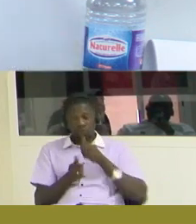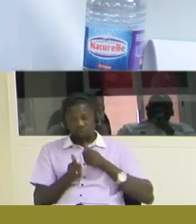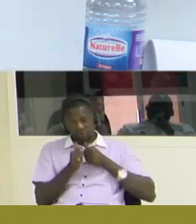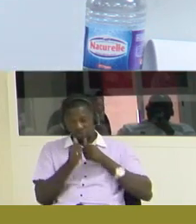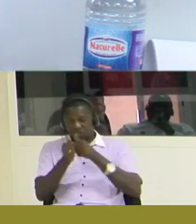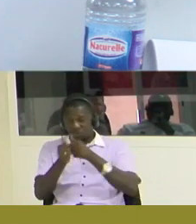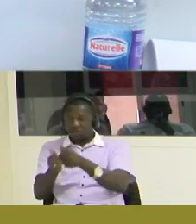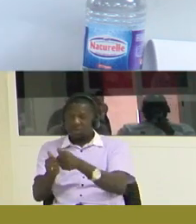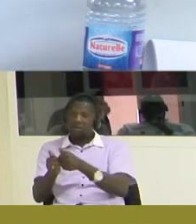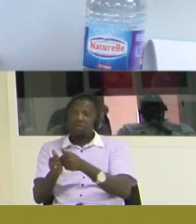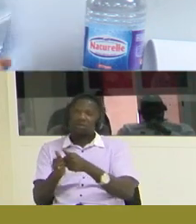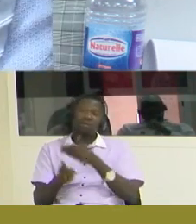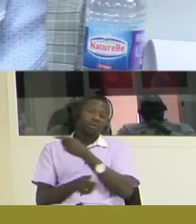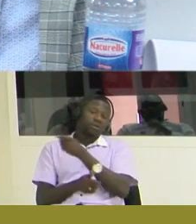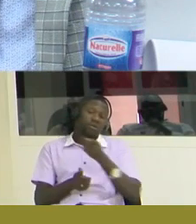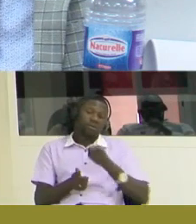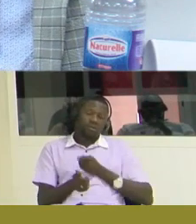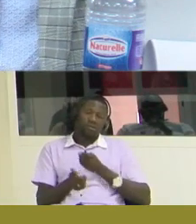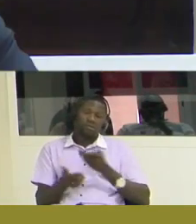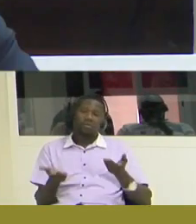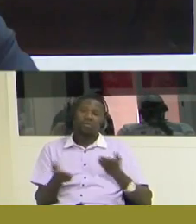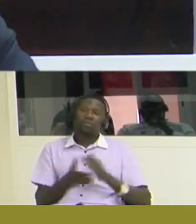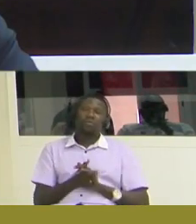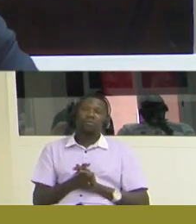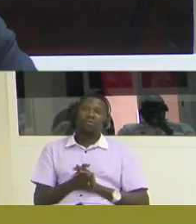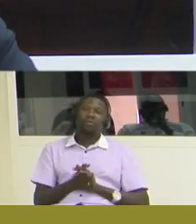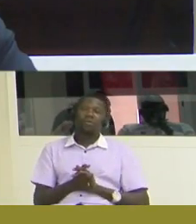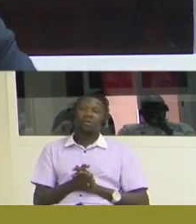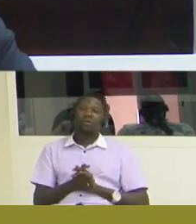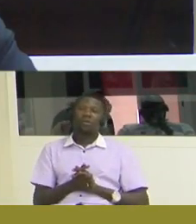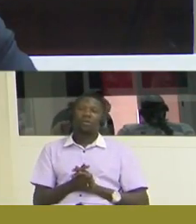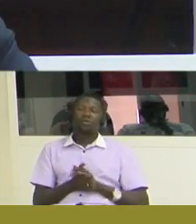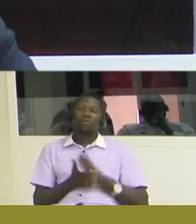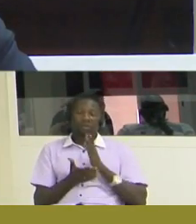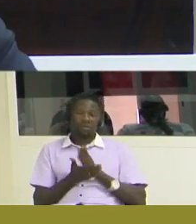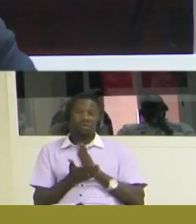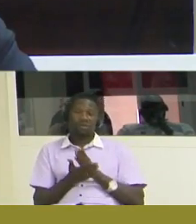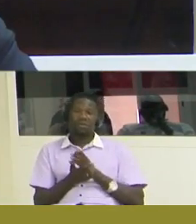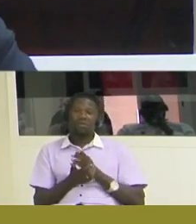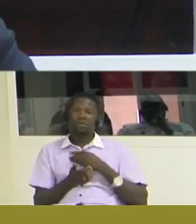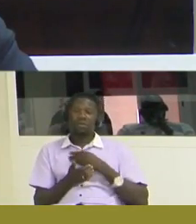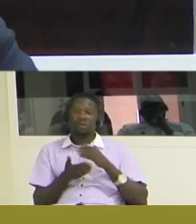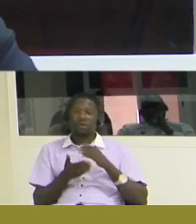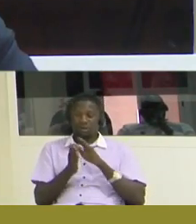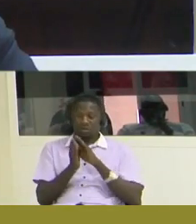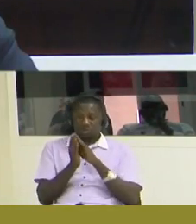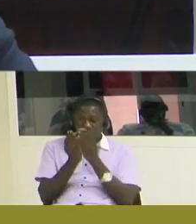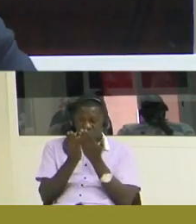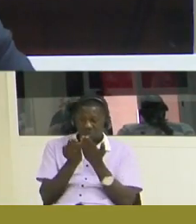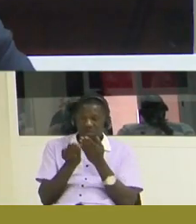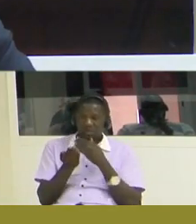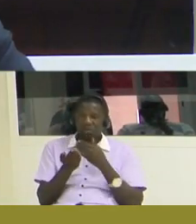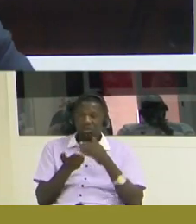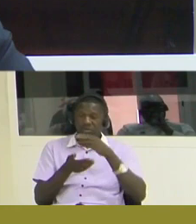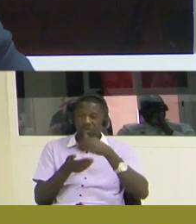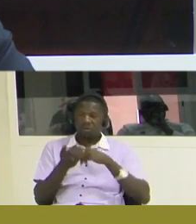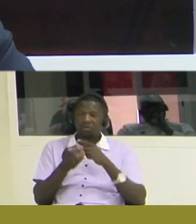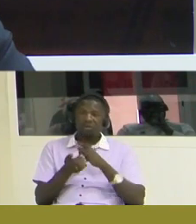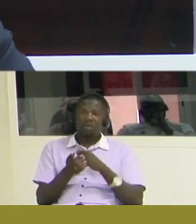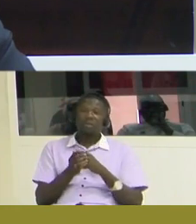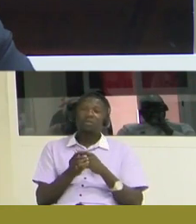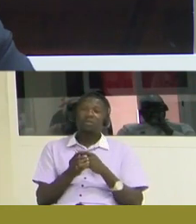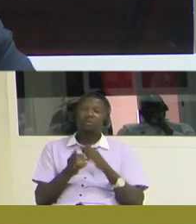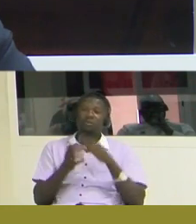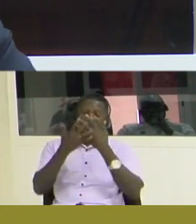well sir you see the the book that has come out from that mile two is completely similar